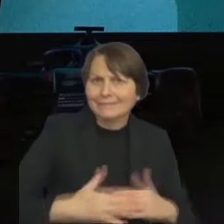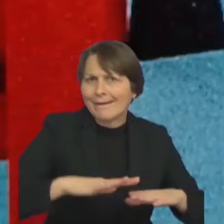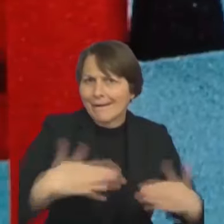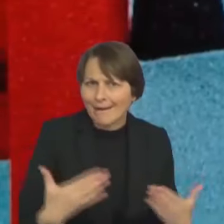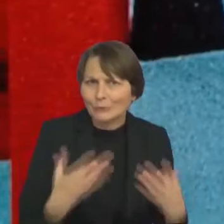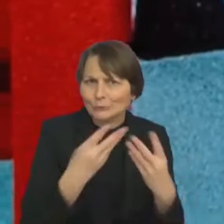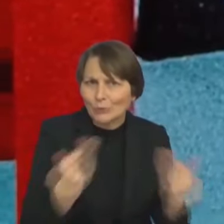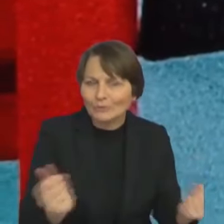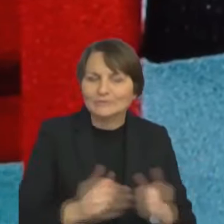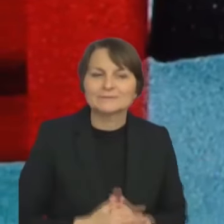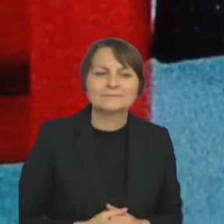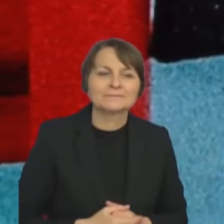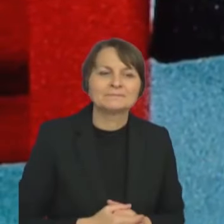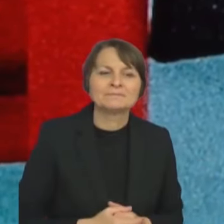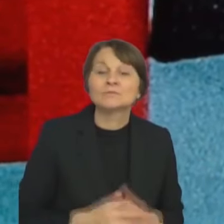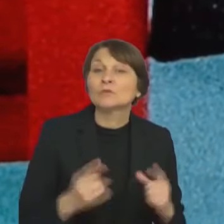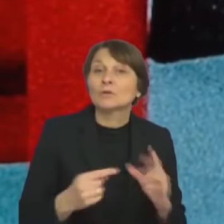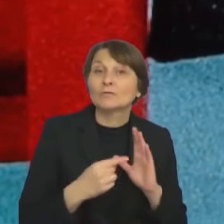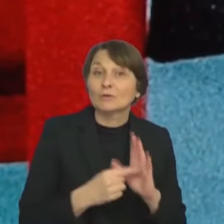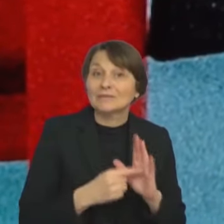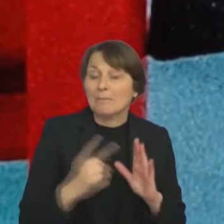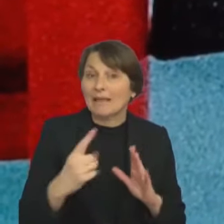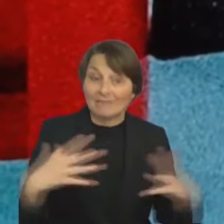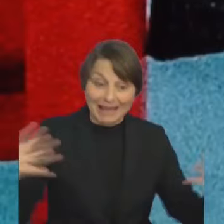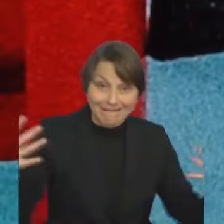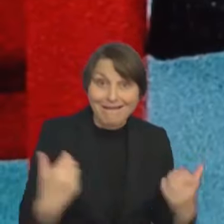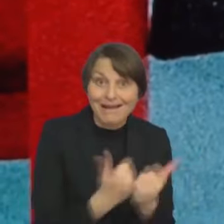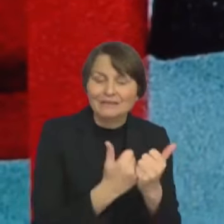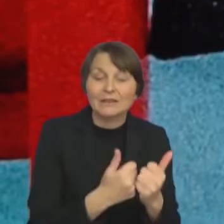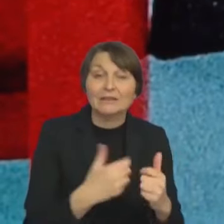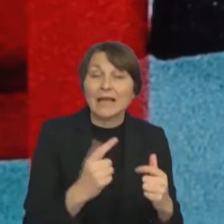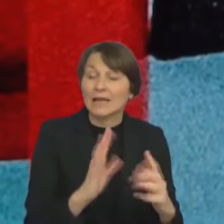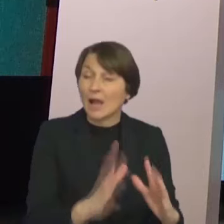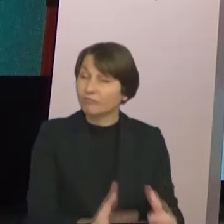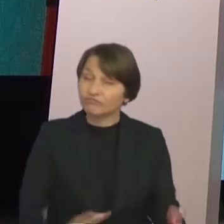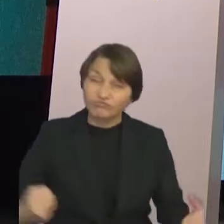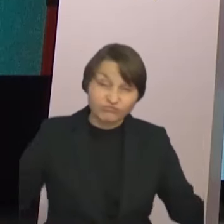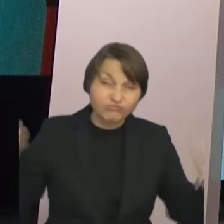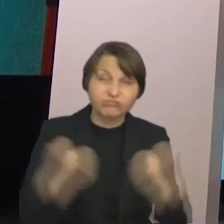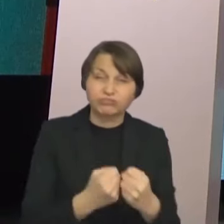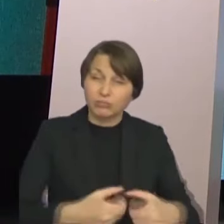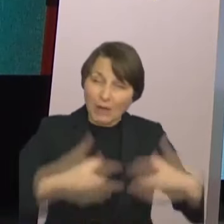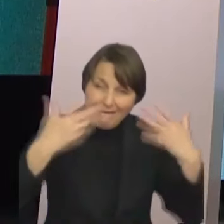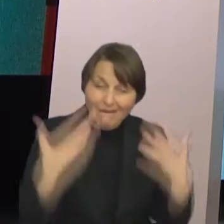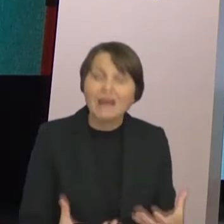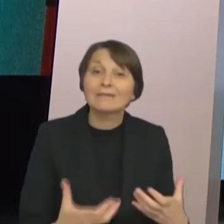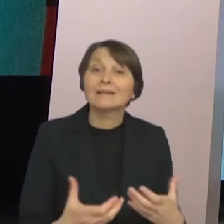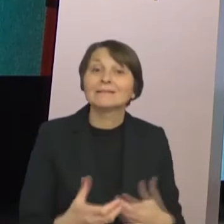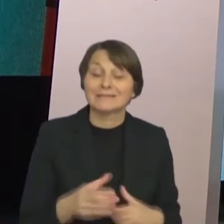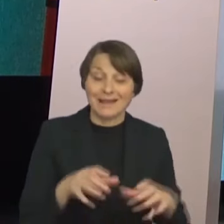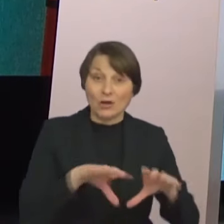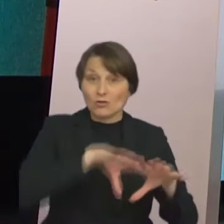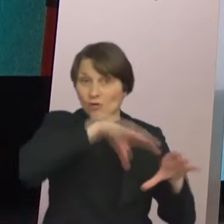access of firemen to the battery. When there's an accident with a severe impact that can damages the body of a car, there's a specific